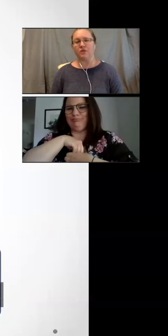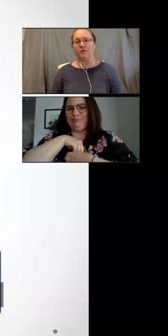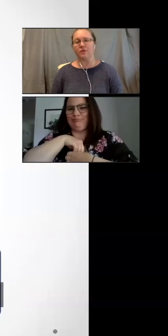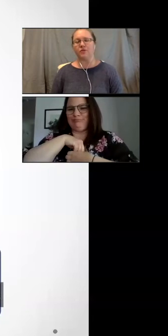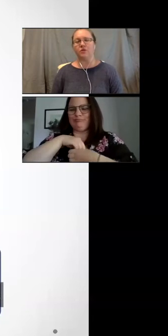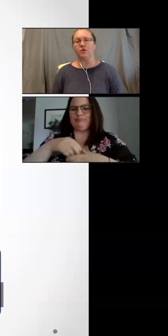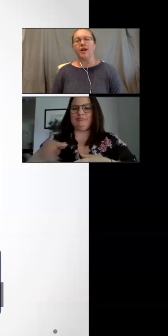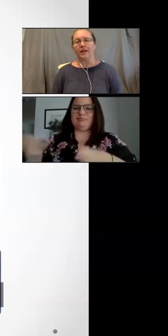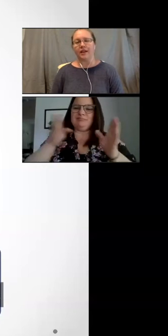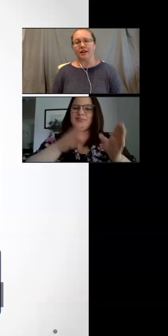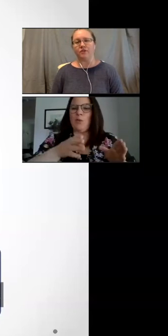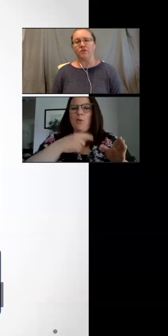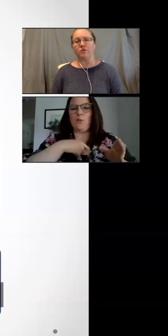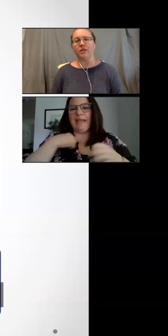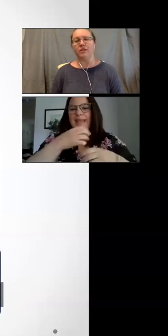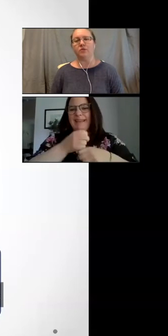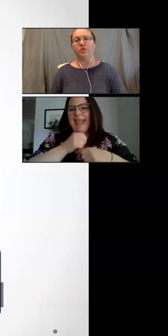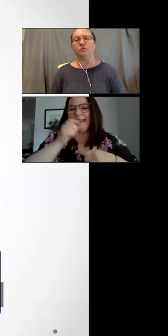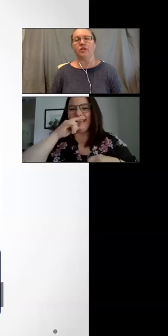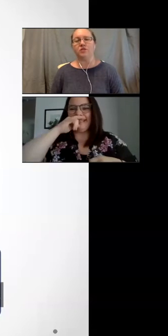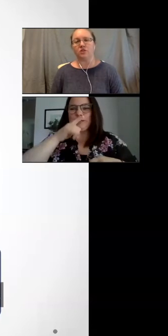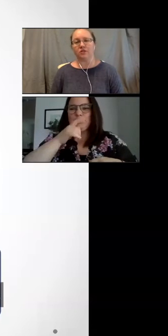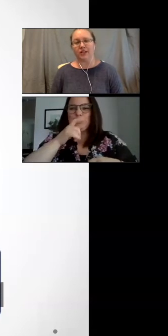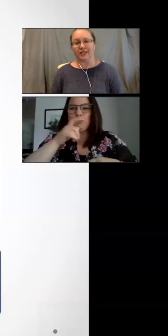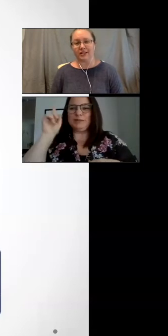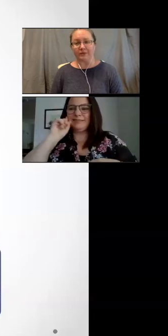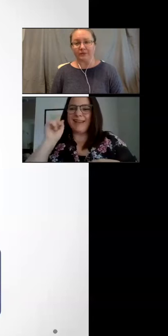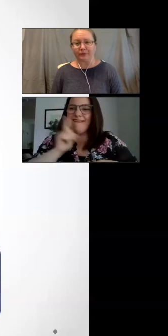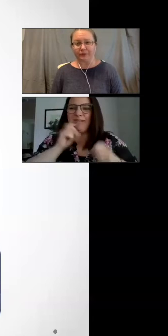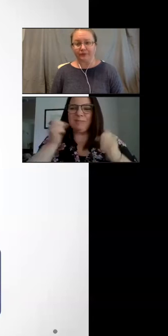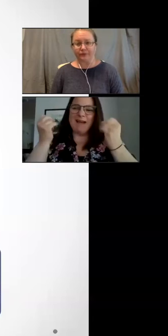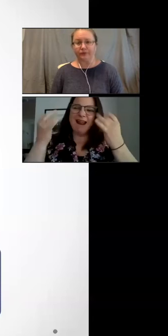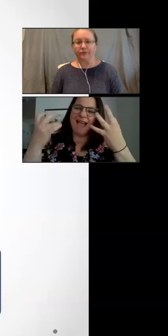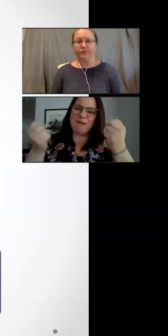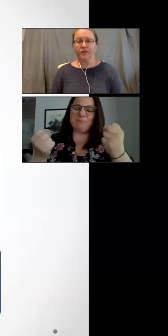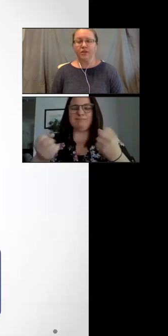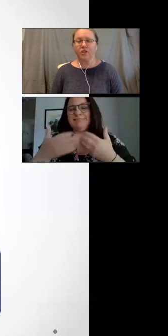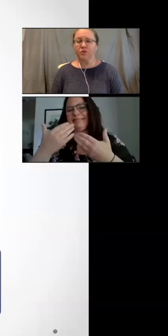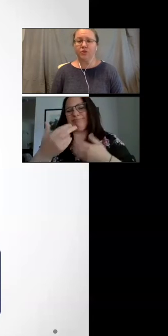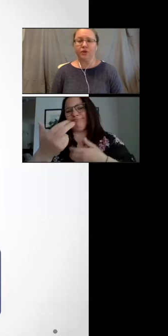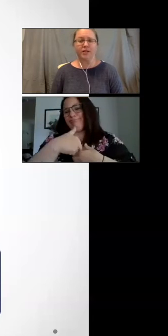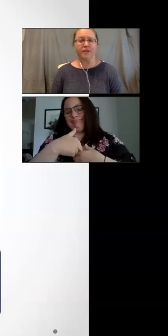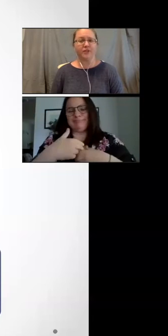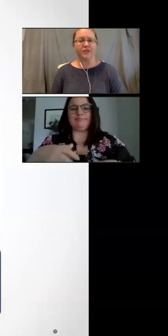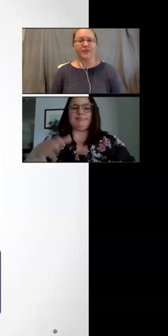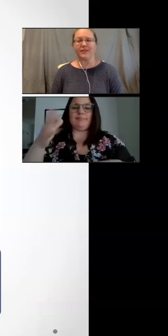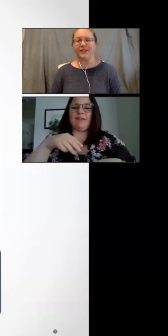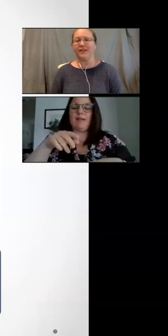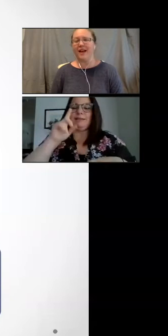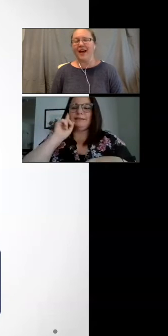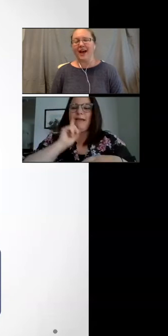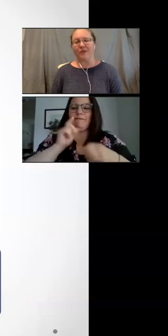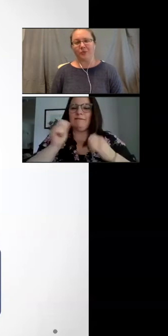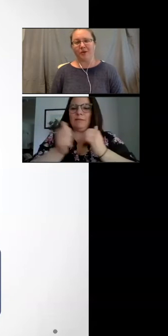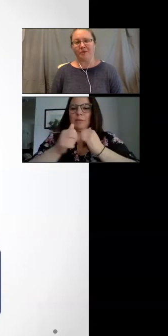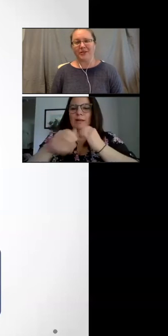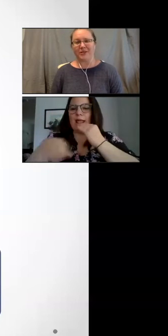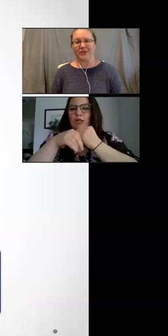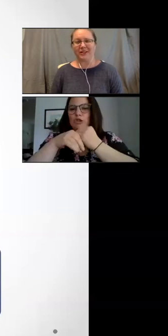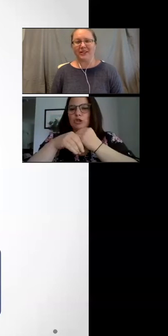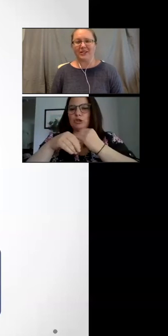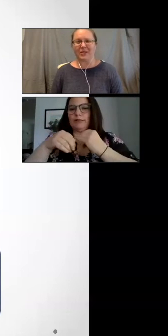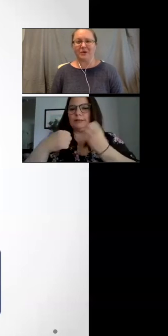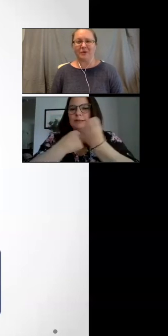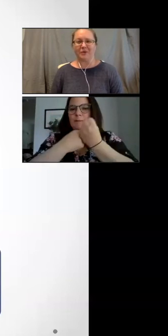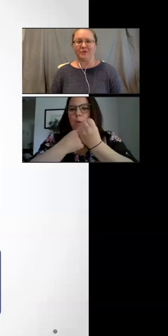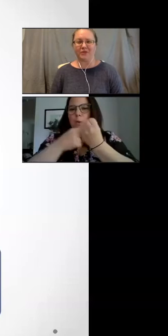children are able to gain that visual language and really internalize it. Children who are deaf and use ASL have no problem